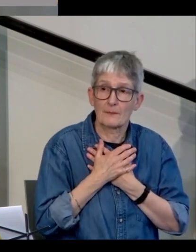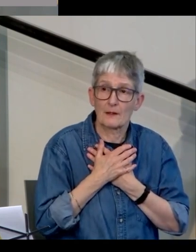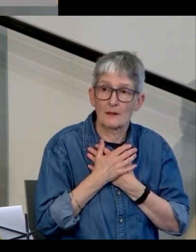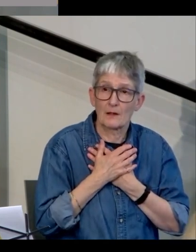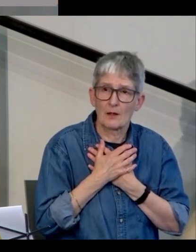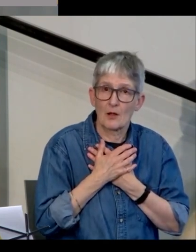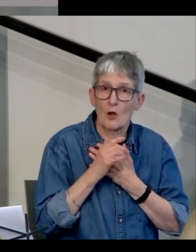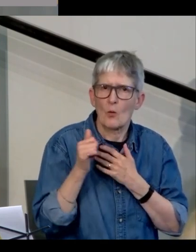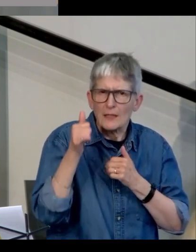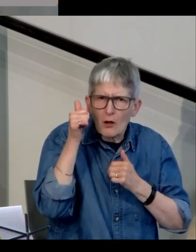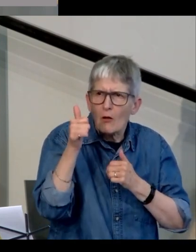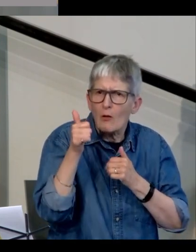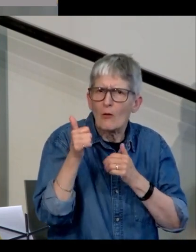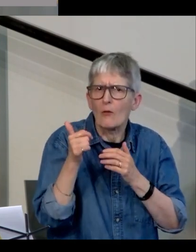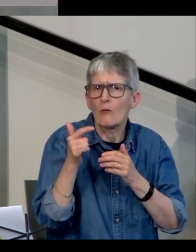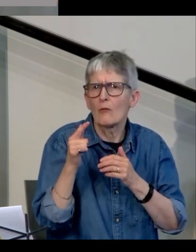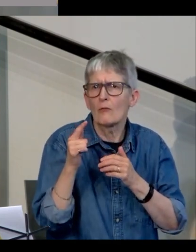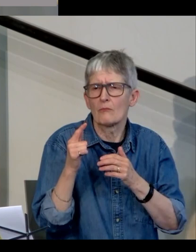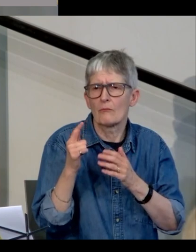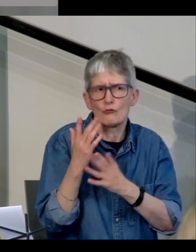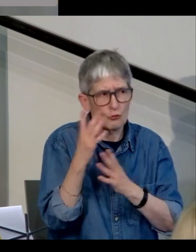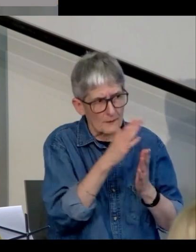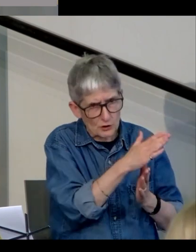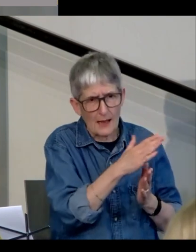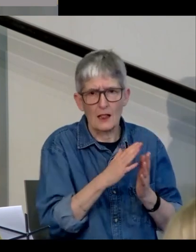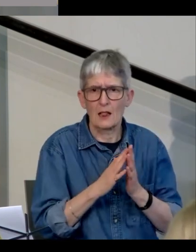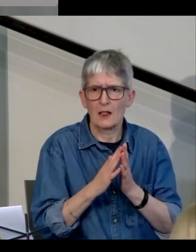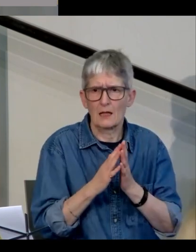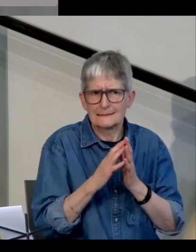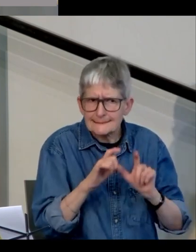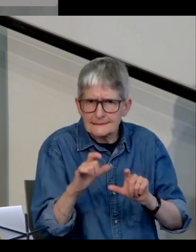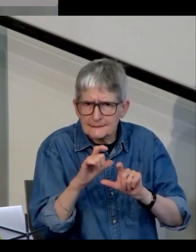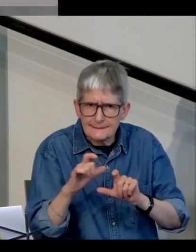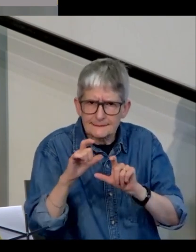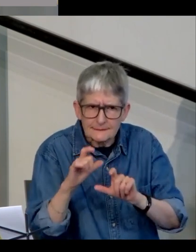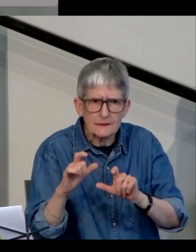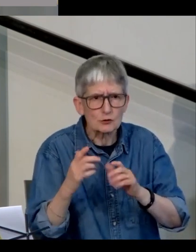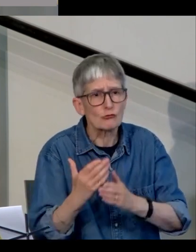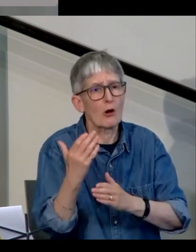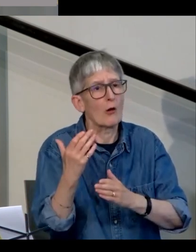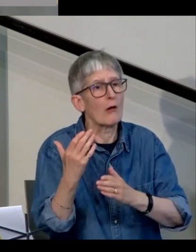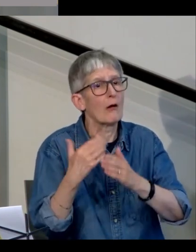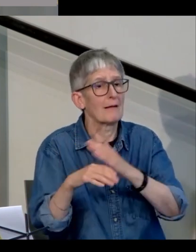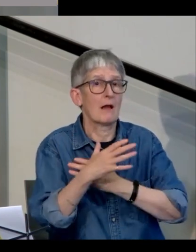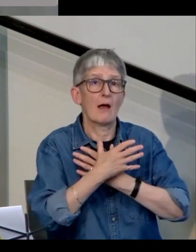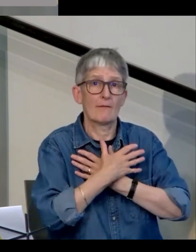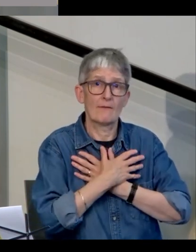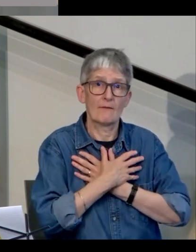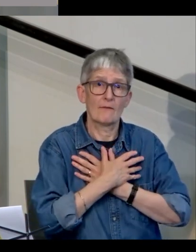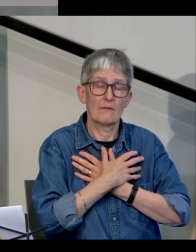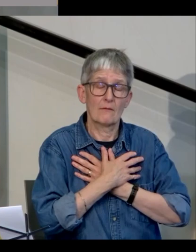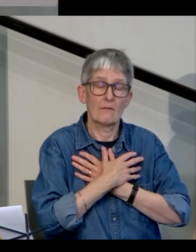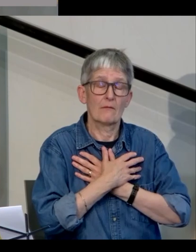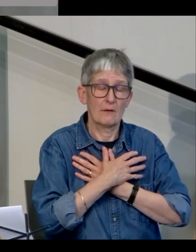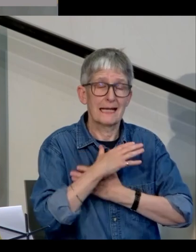And we know from what Michele was saying that to sustain and to grow in love, we